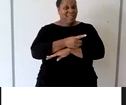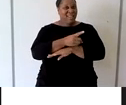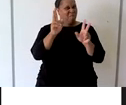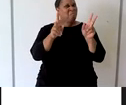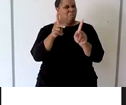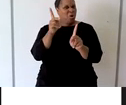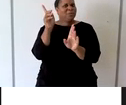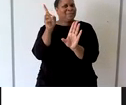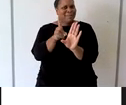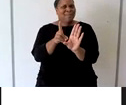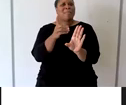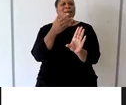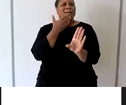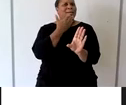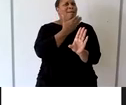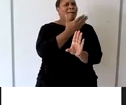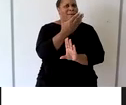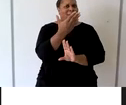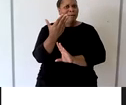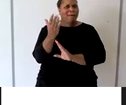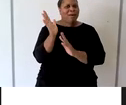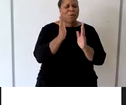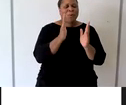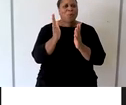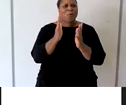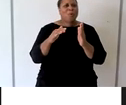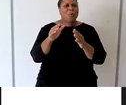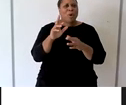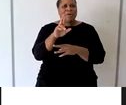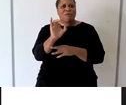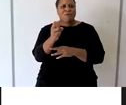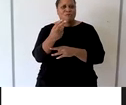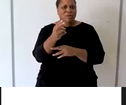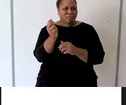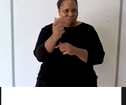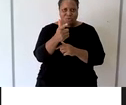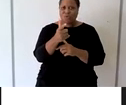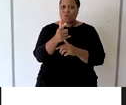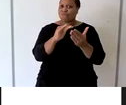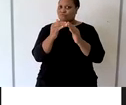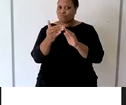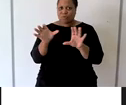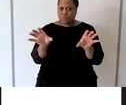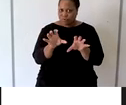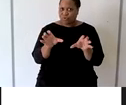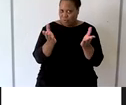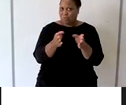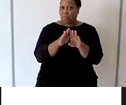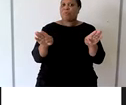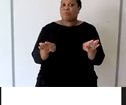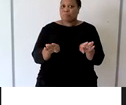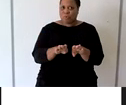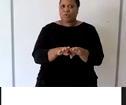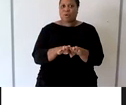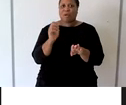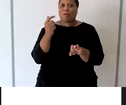Disabilities. Thank you so much to Windreach for everything that you do for our community here in Bermuda. And thank you so much